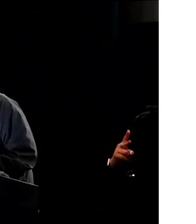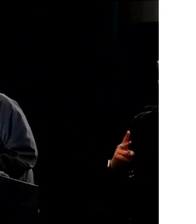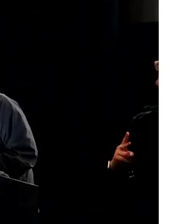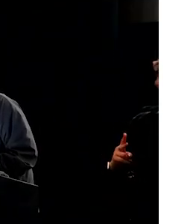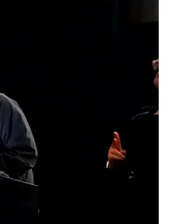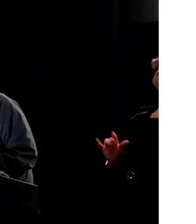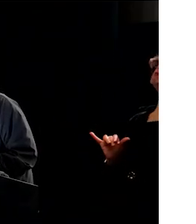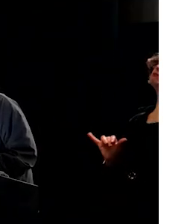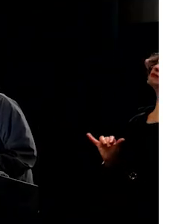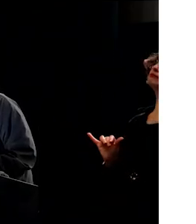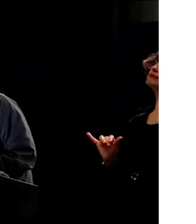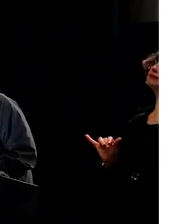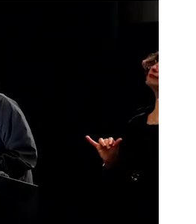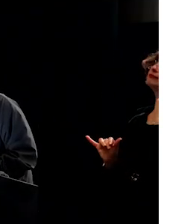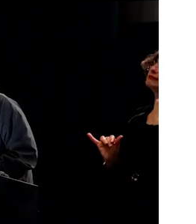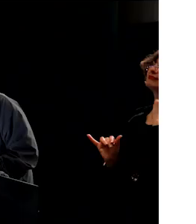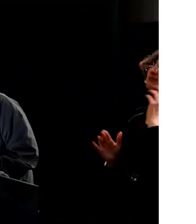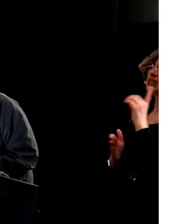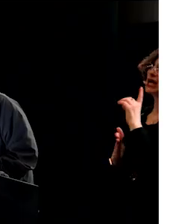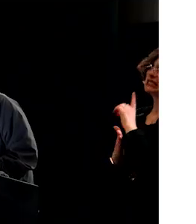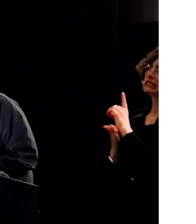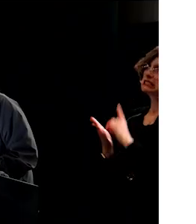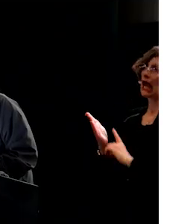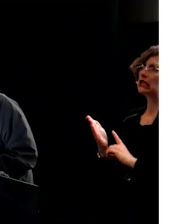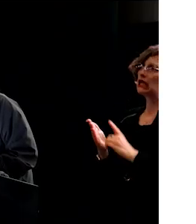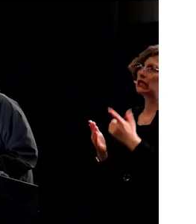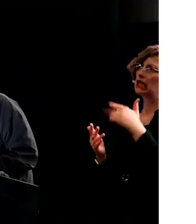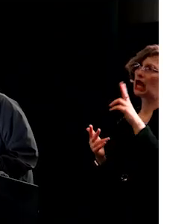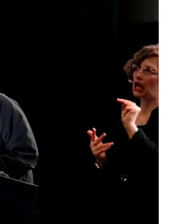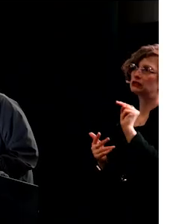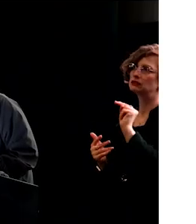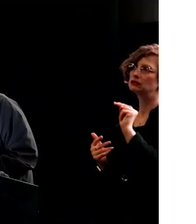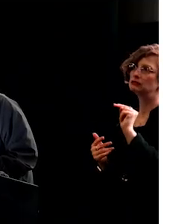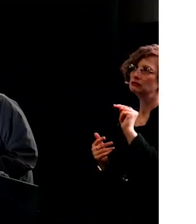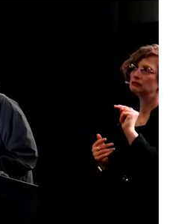that, designing a weapon, I feel like